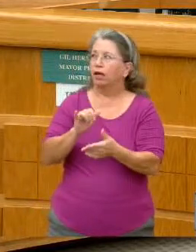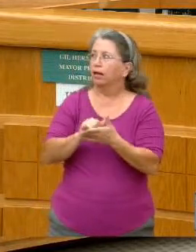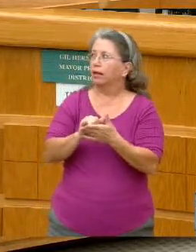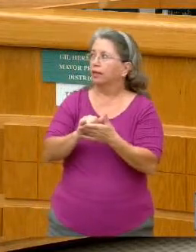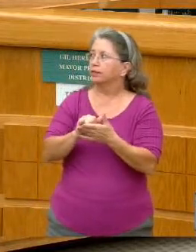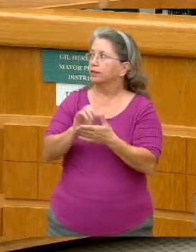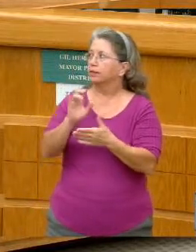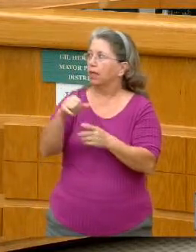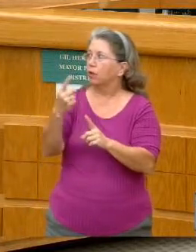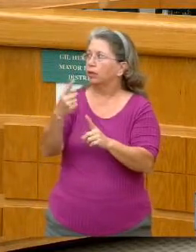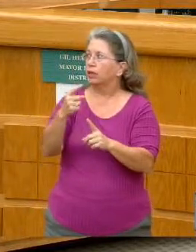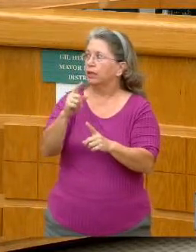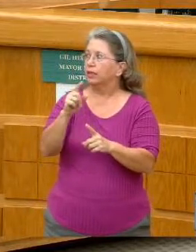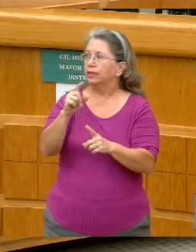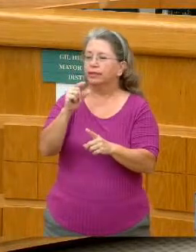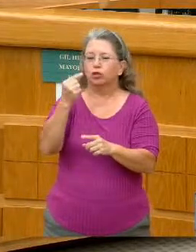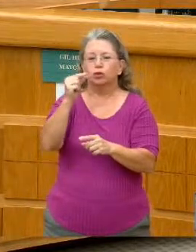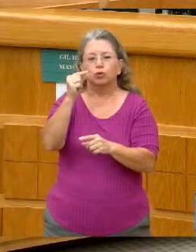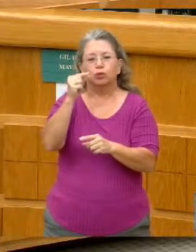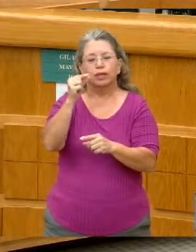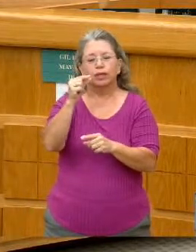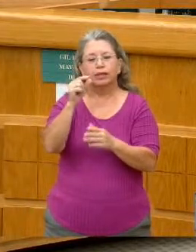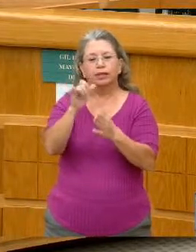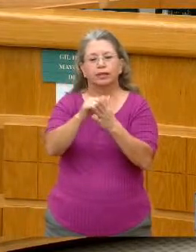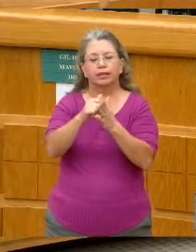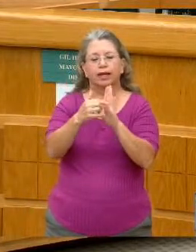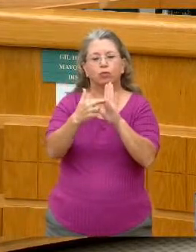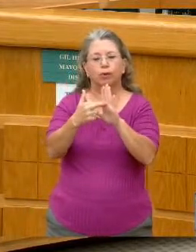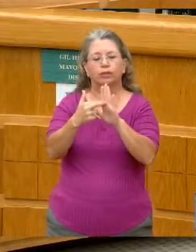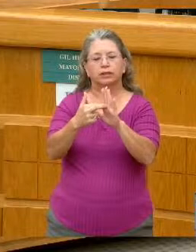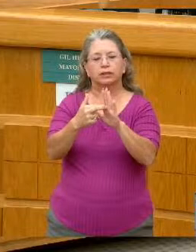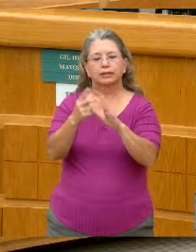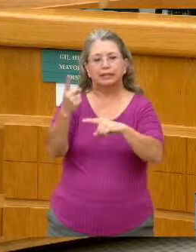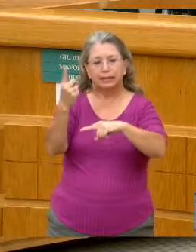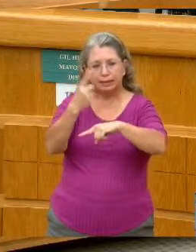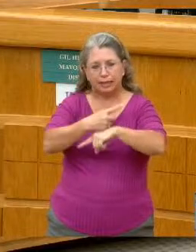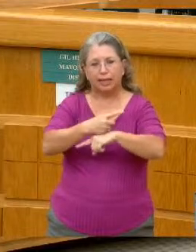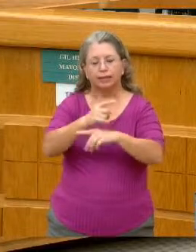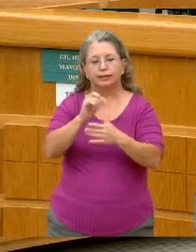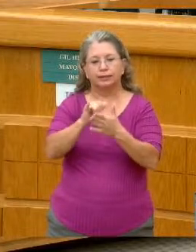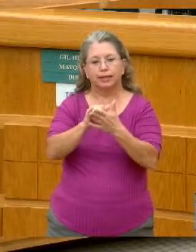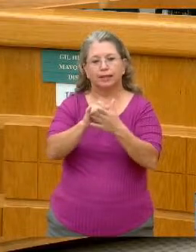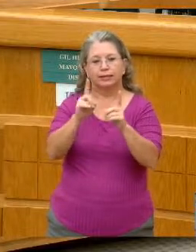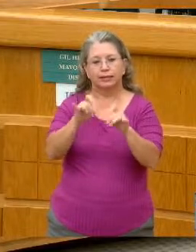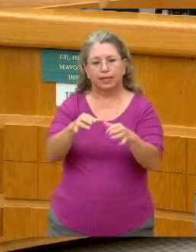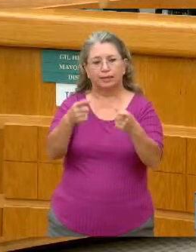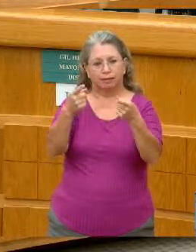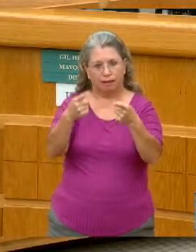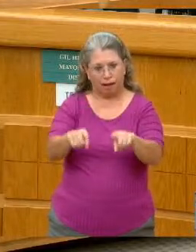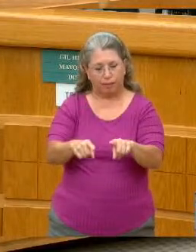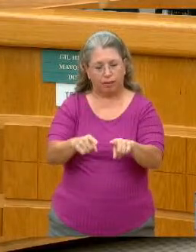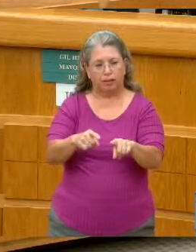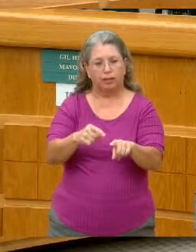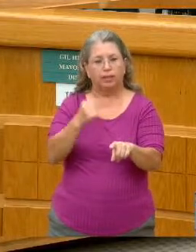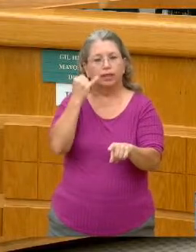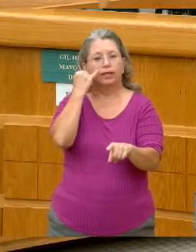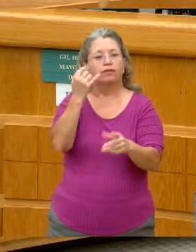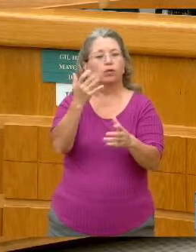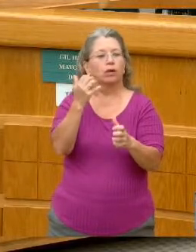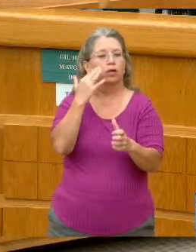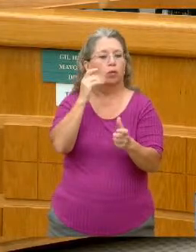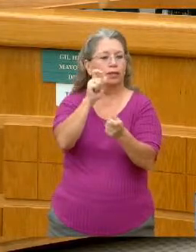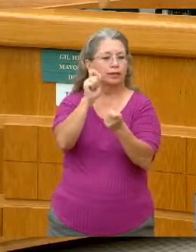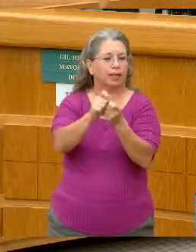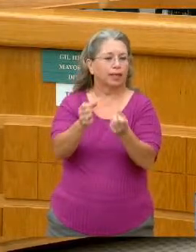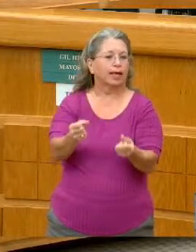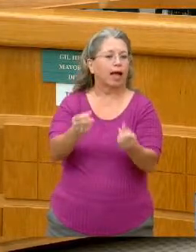represent dates where there were tests taken. The bigger the circle, the more tests that were recorded. If you want to know exactly how many tests, we have a